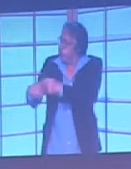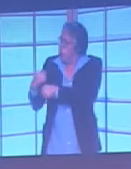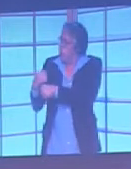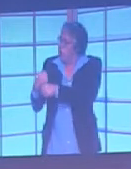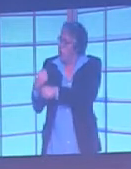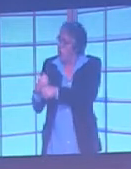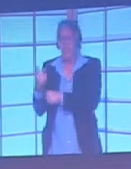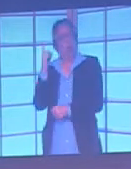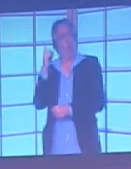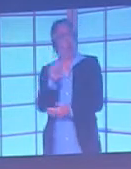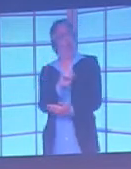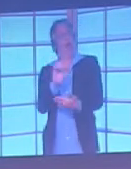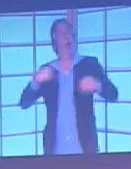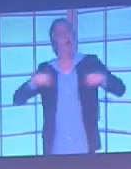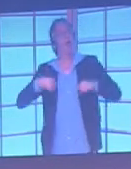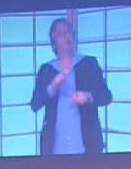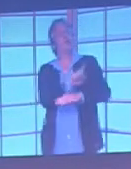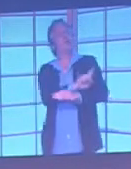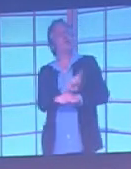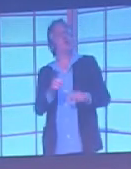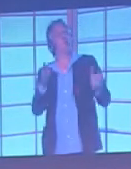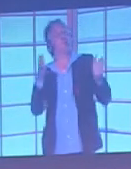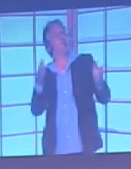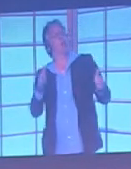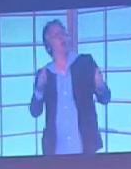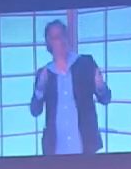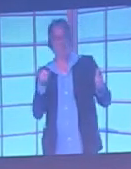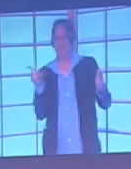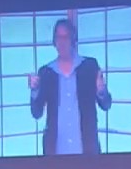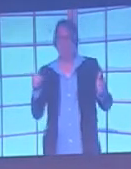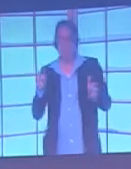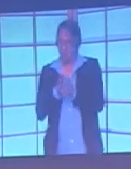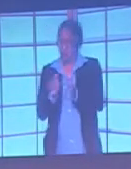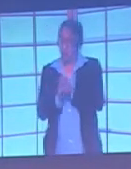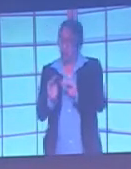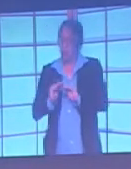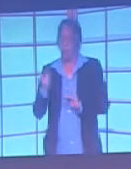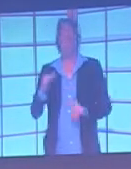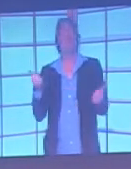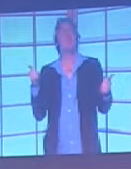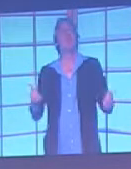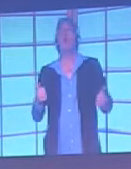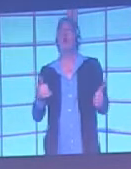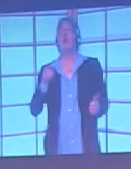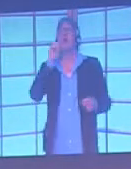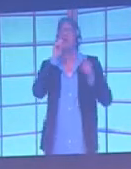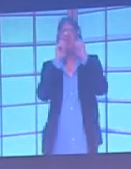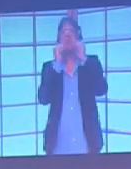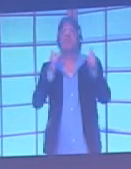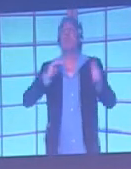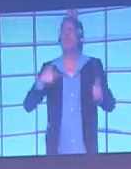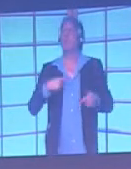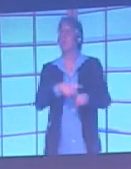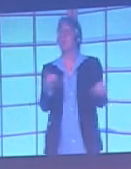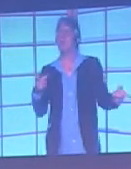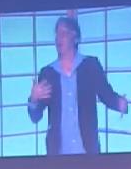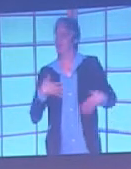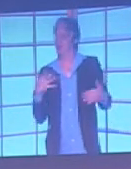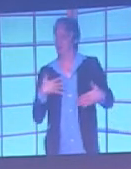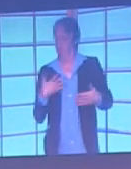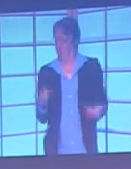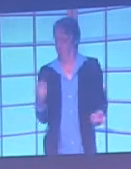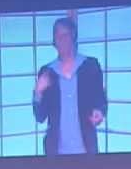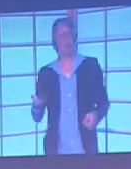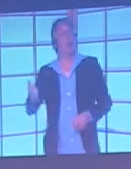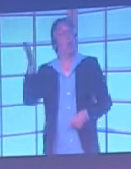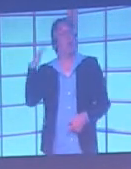works for you? Dear delegates, ladies and gentlemen, I have big pleasure to be here. Second time, because first time in London, now